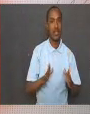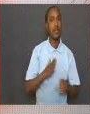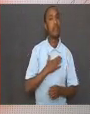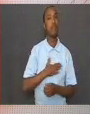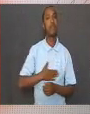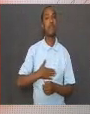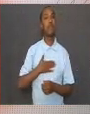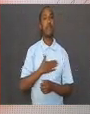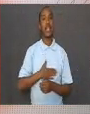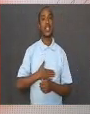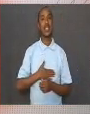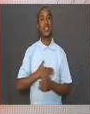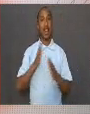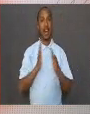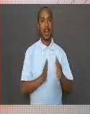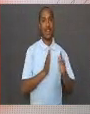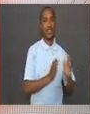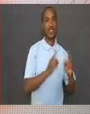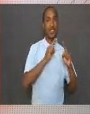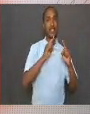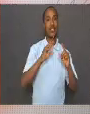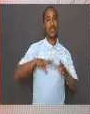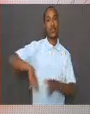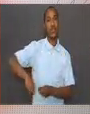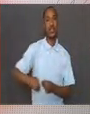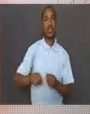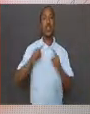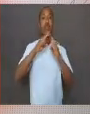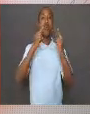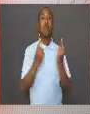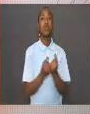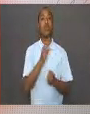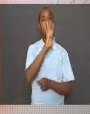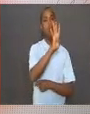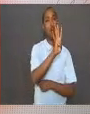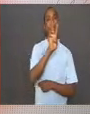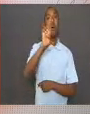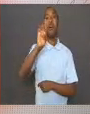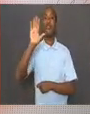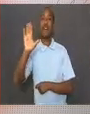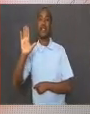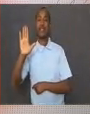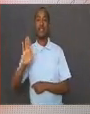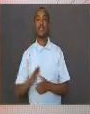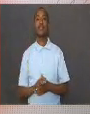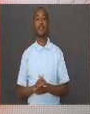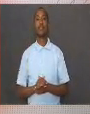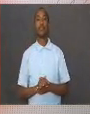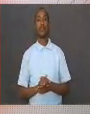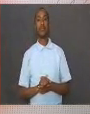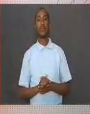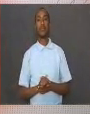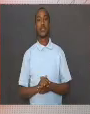Teacher, please arrange the students into groups of 4 or